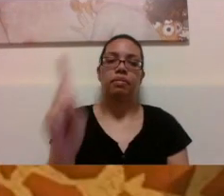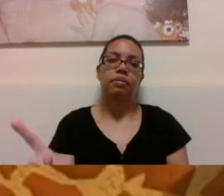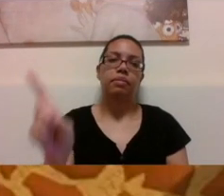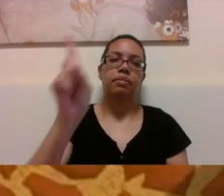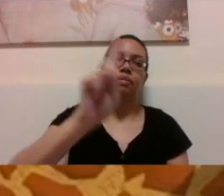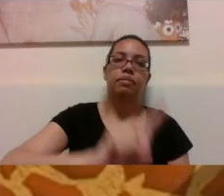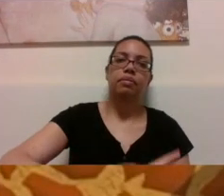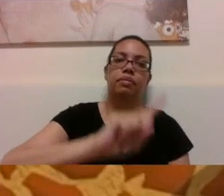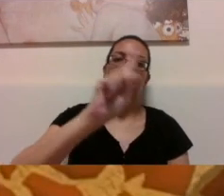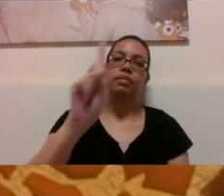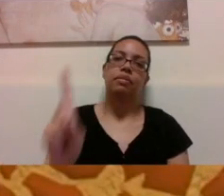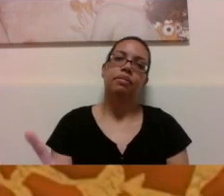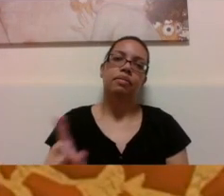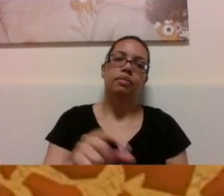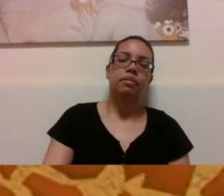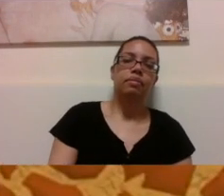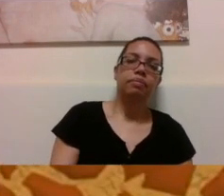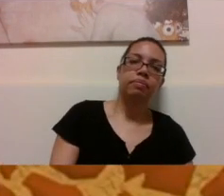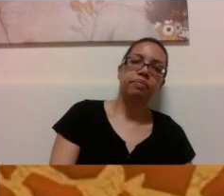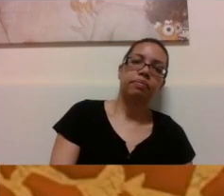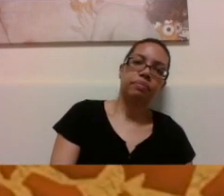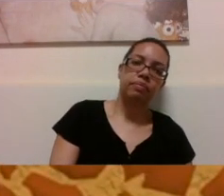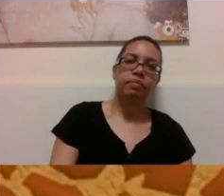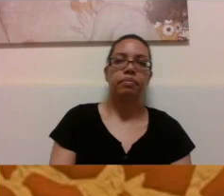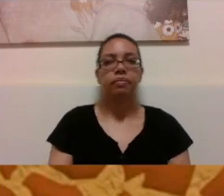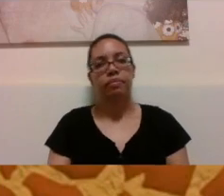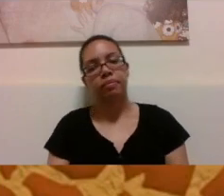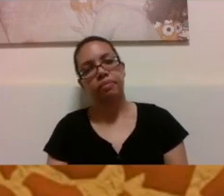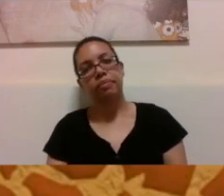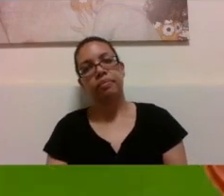men couldn't put Humpty together again.